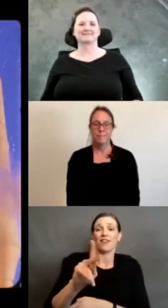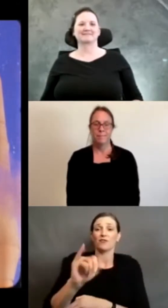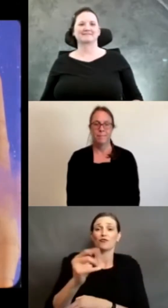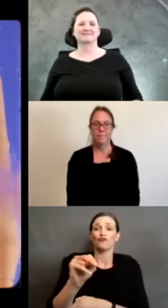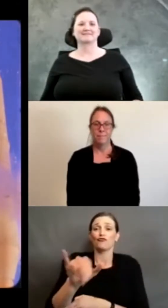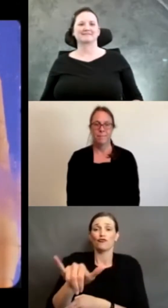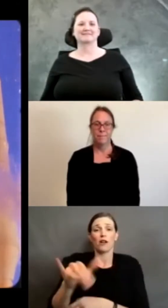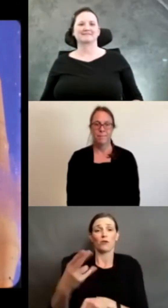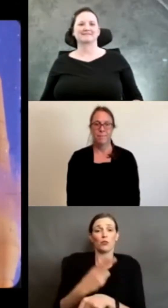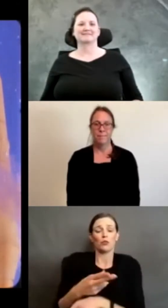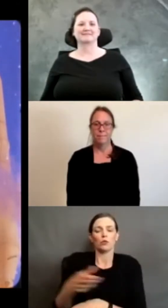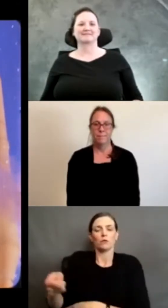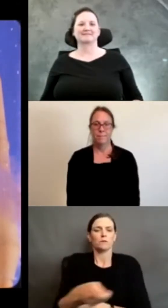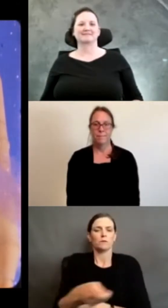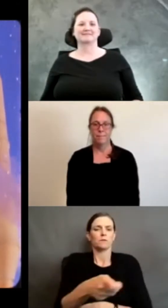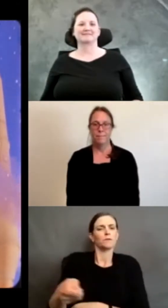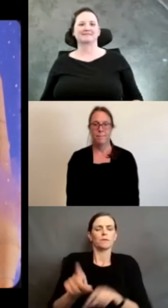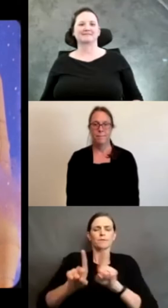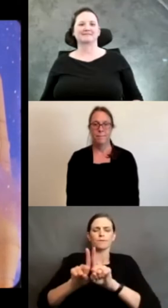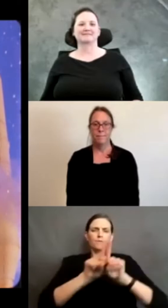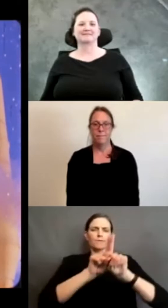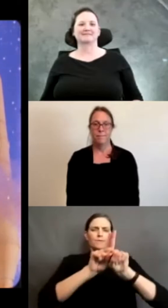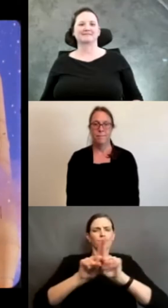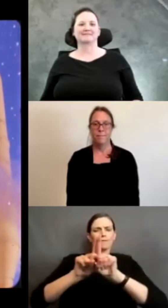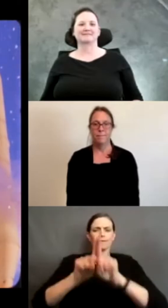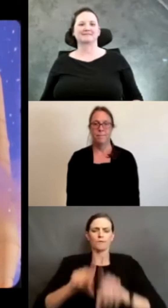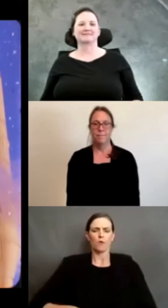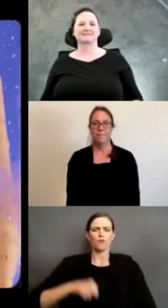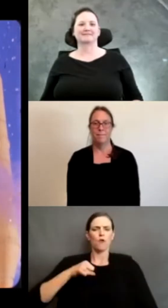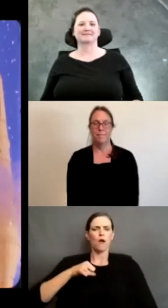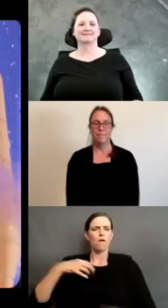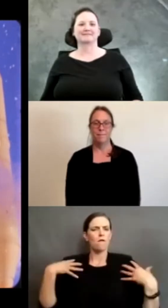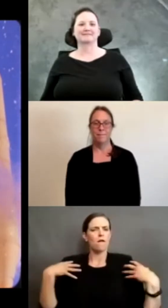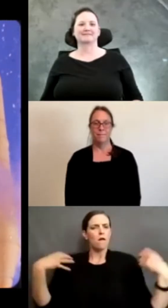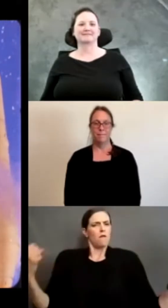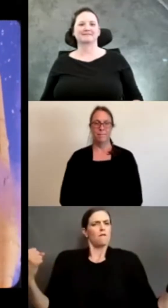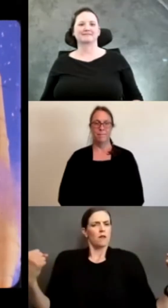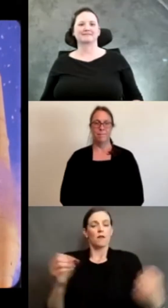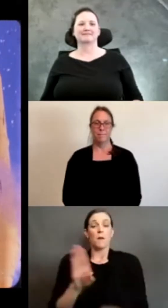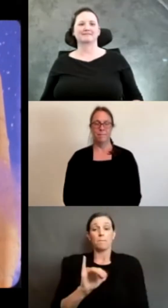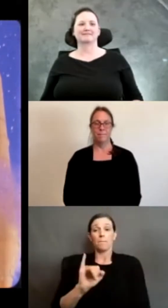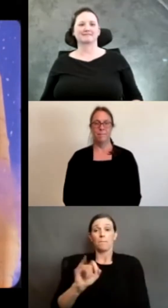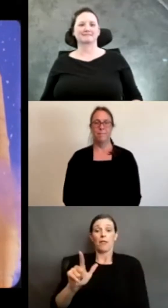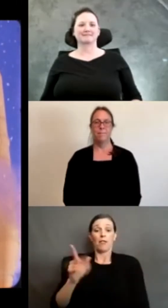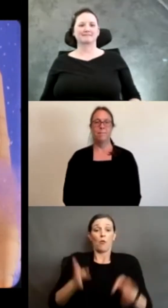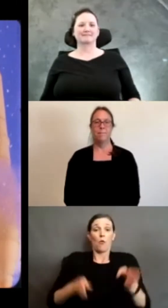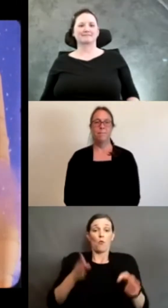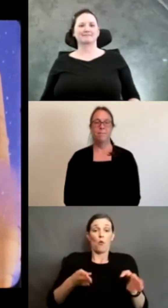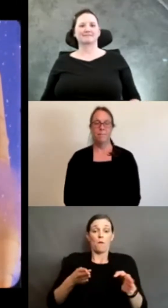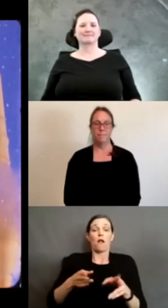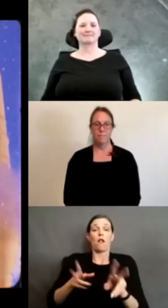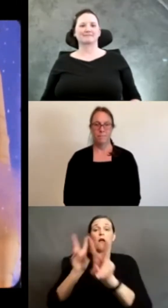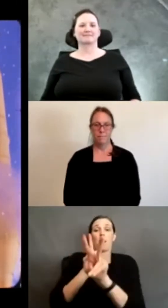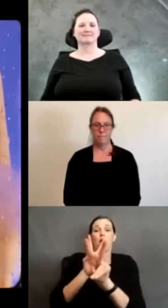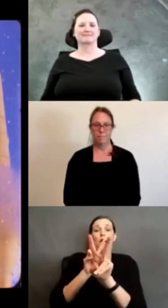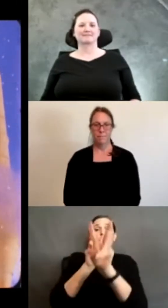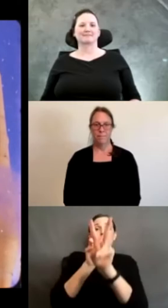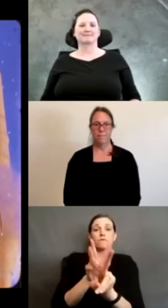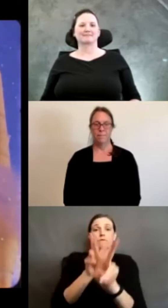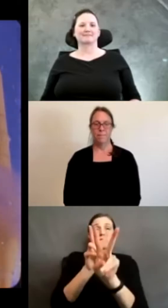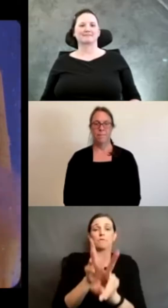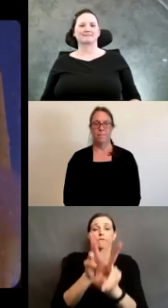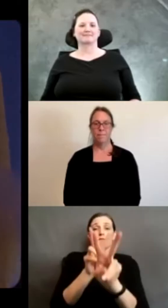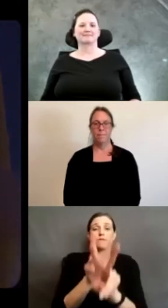walking shoulder to shoulder with proud confidence. Bill and the robot follow close behind. The screen fades to